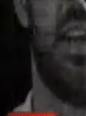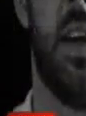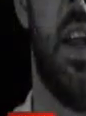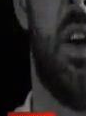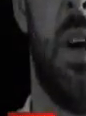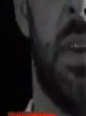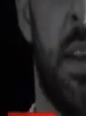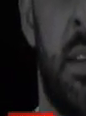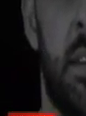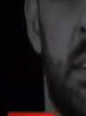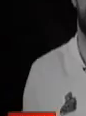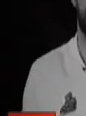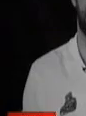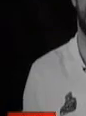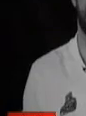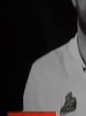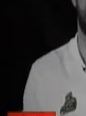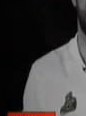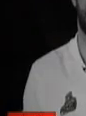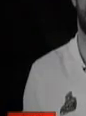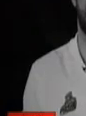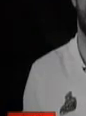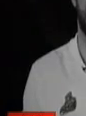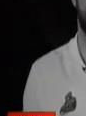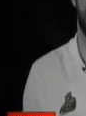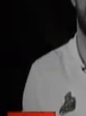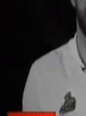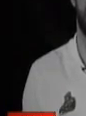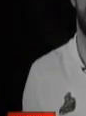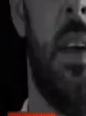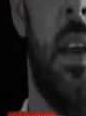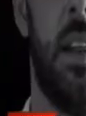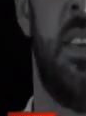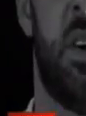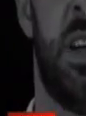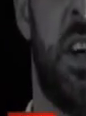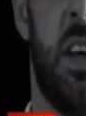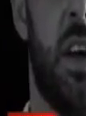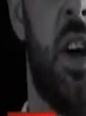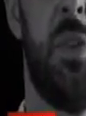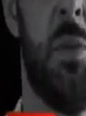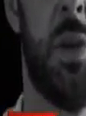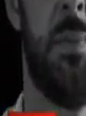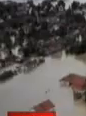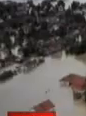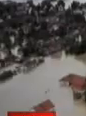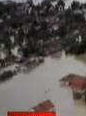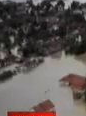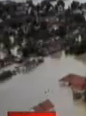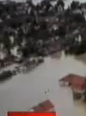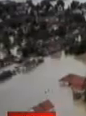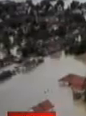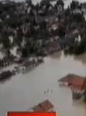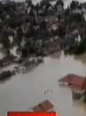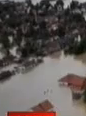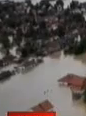come together and help my motherland. Please follow the link to see how you can make a donation. Let's help each other, help Serbia.